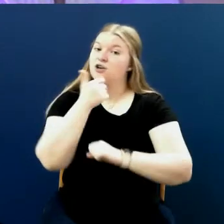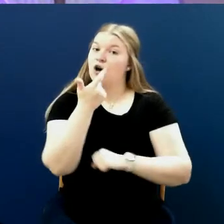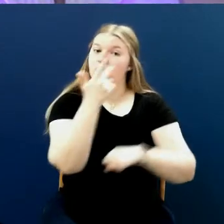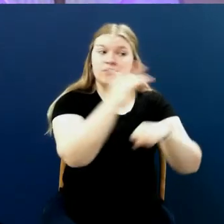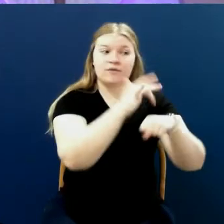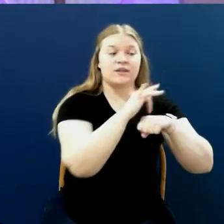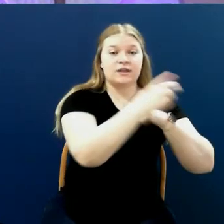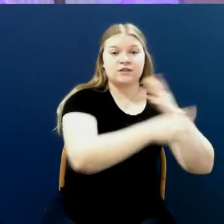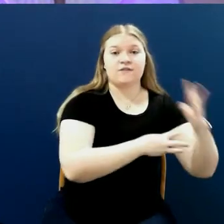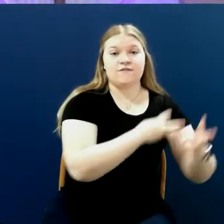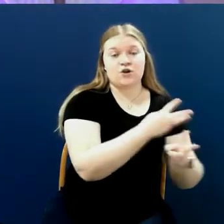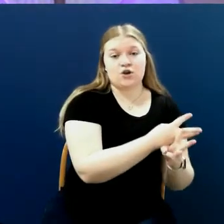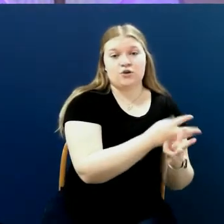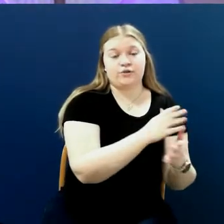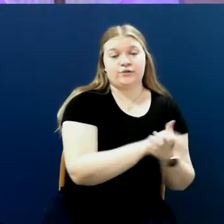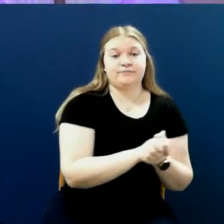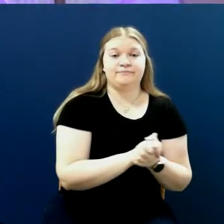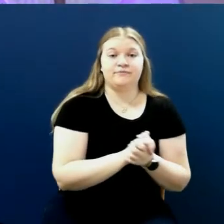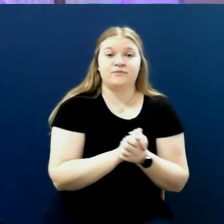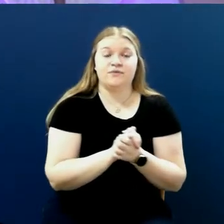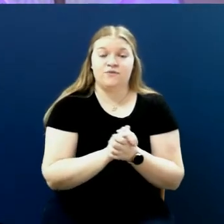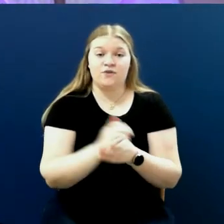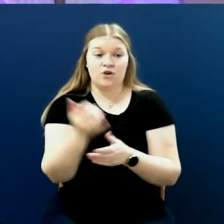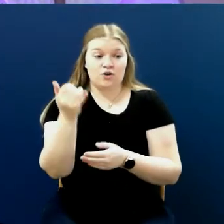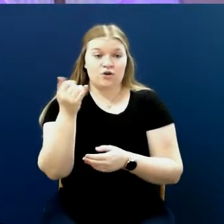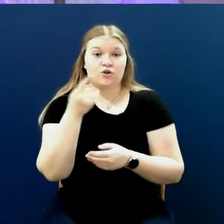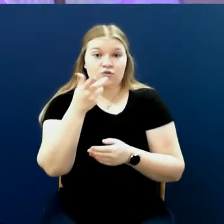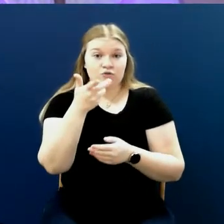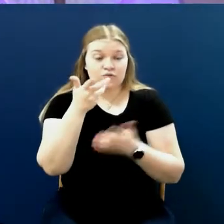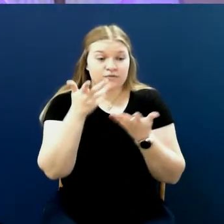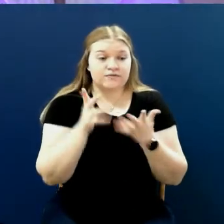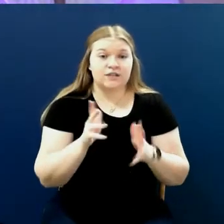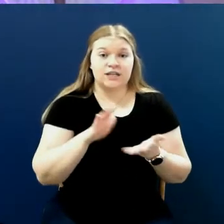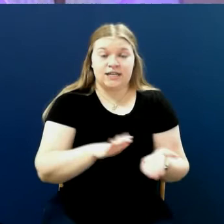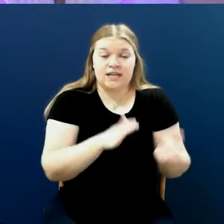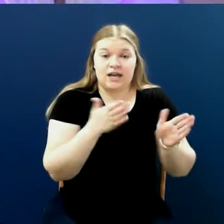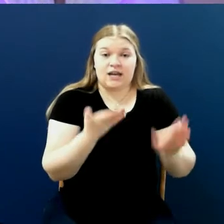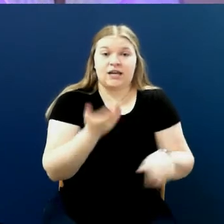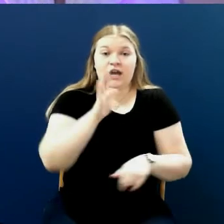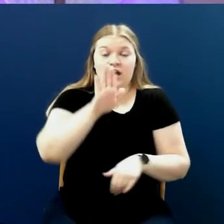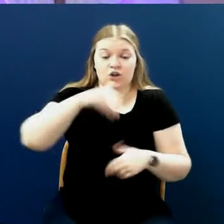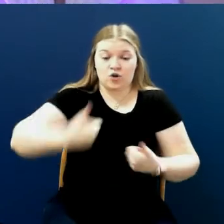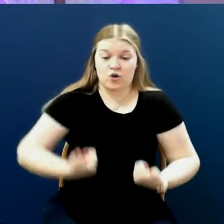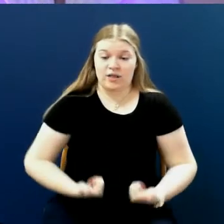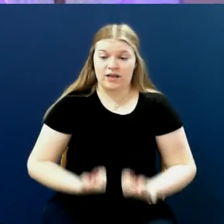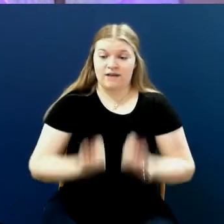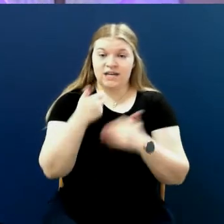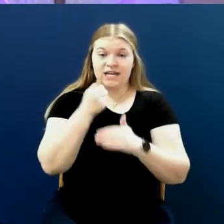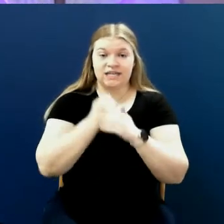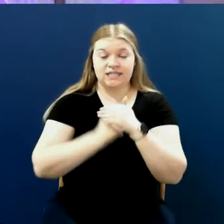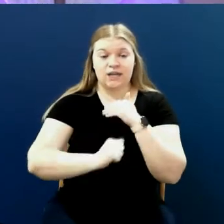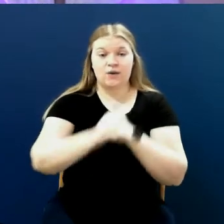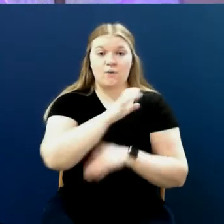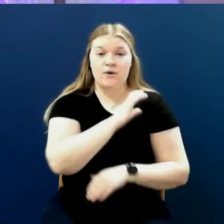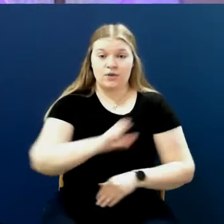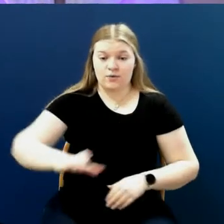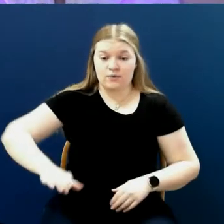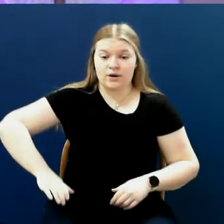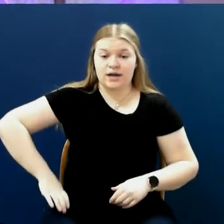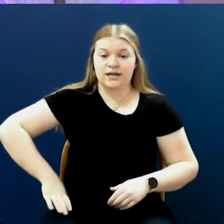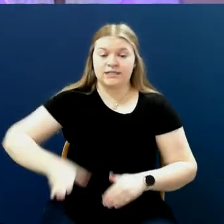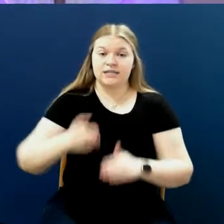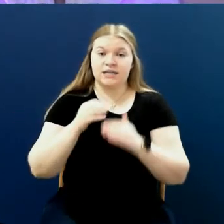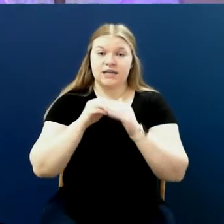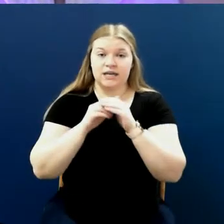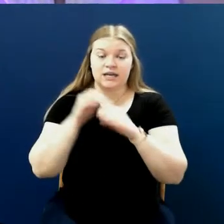things of the earth. For you died, and your life is hidden with Christ in